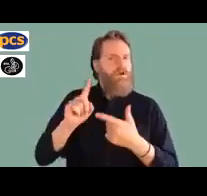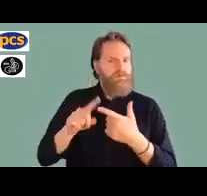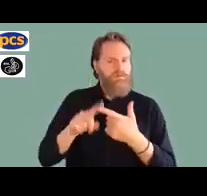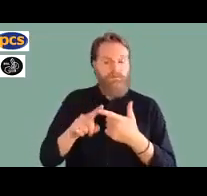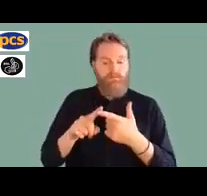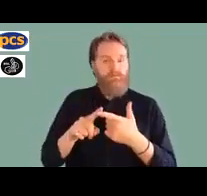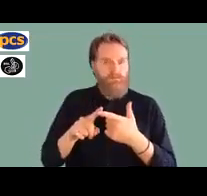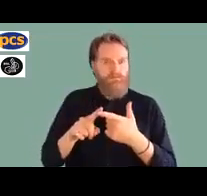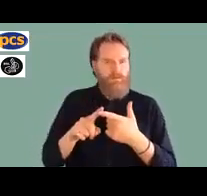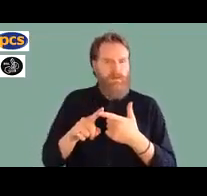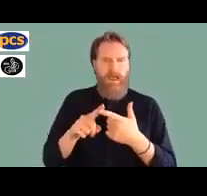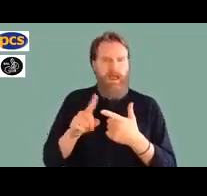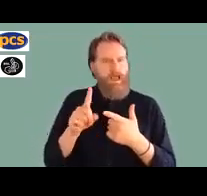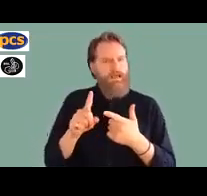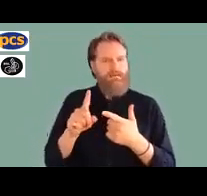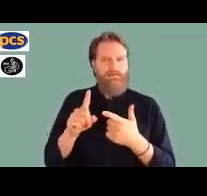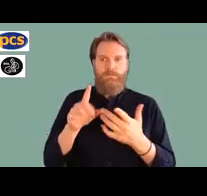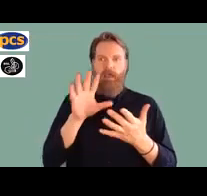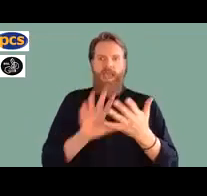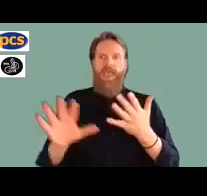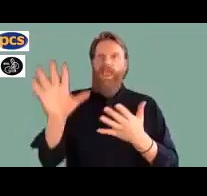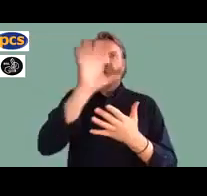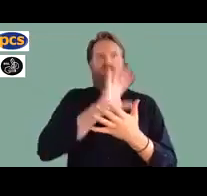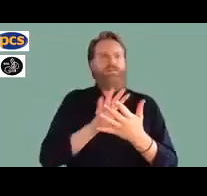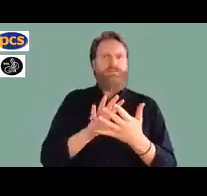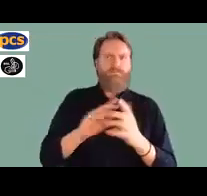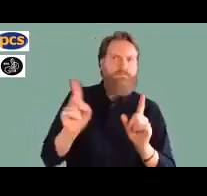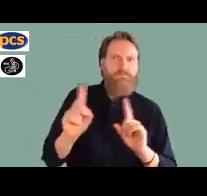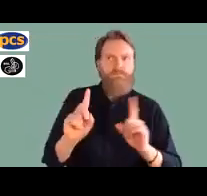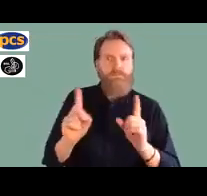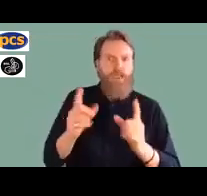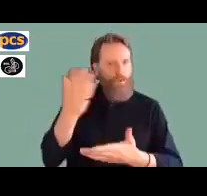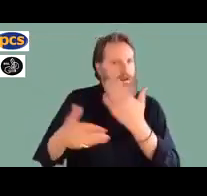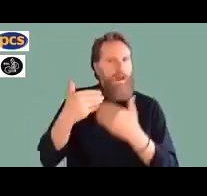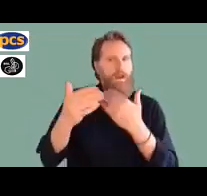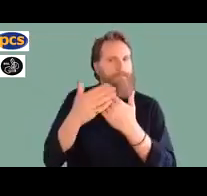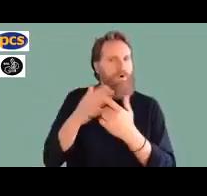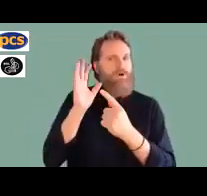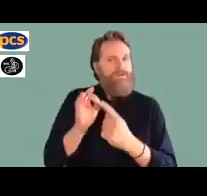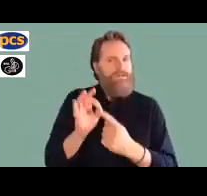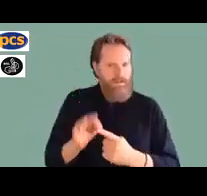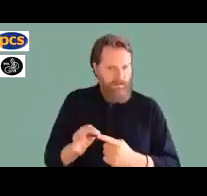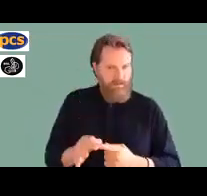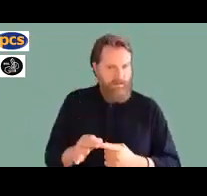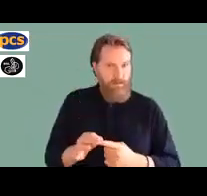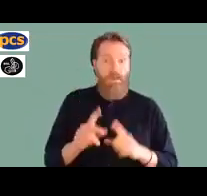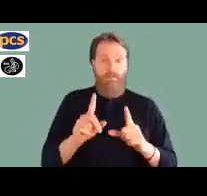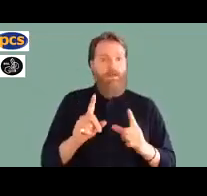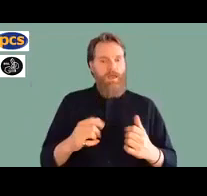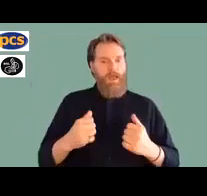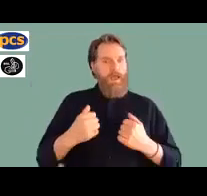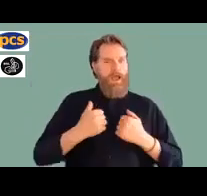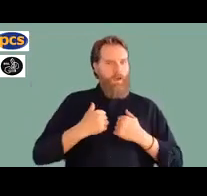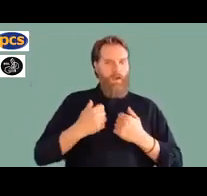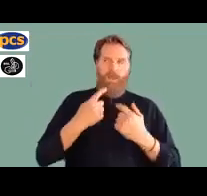not there's a concentration in any particular jobs. But I can say that our early